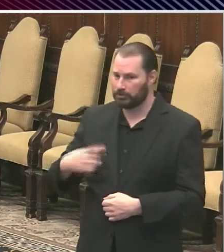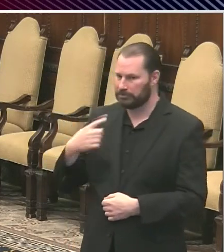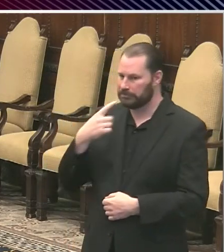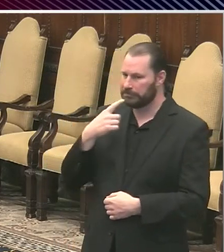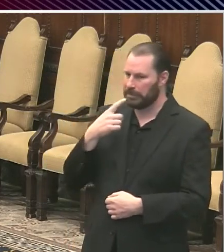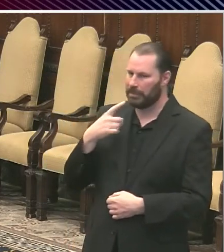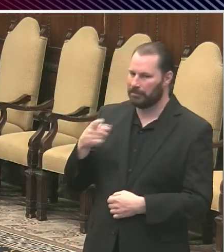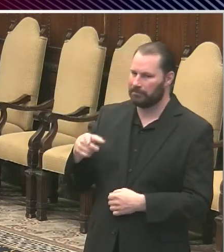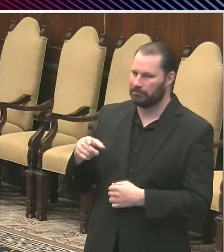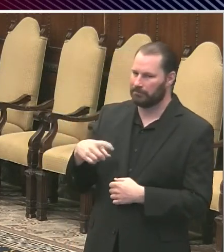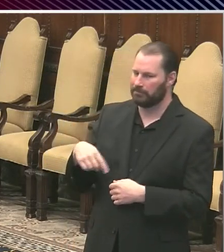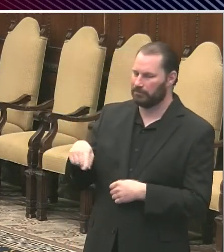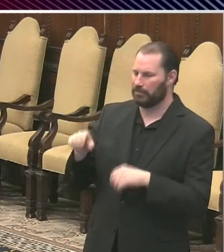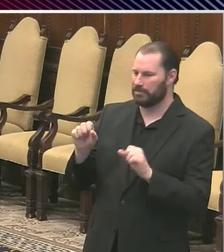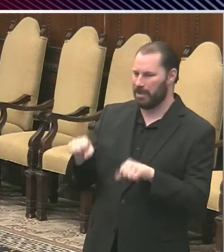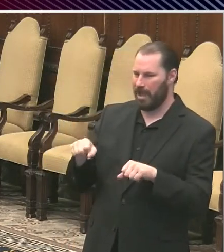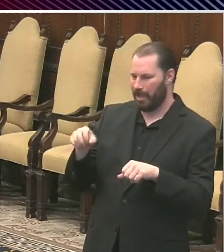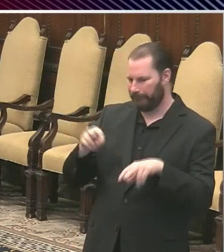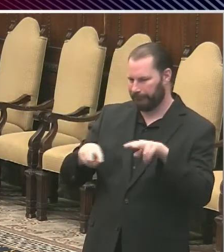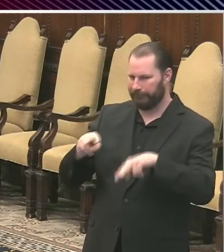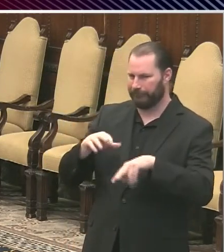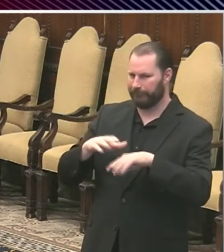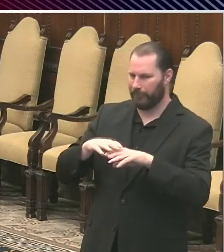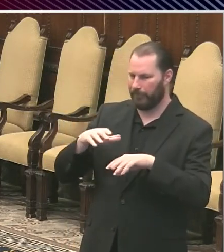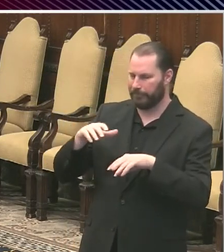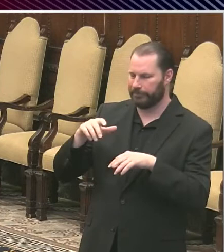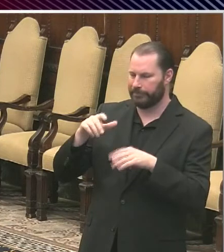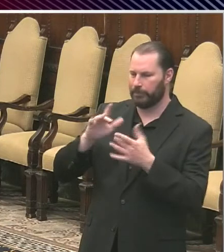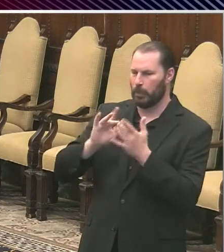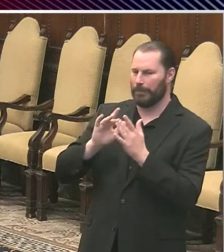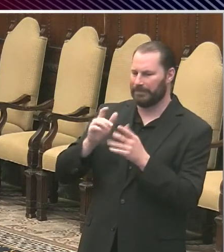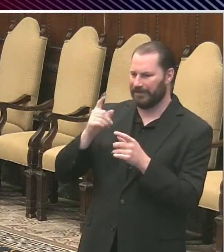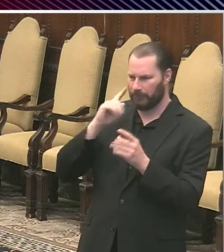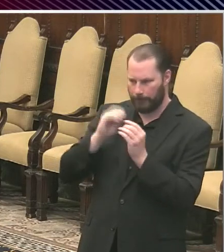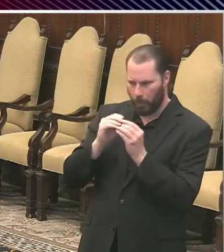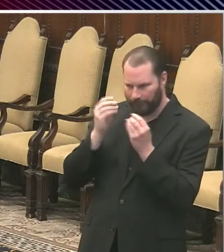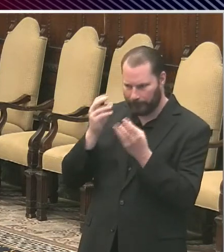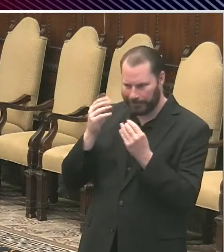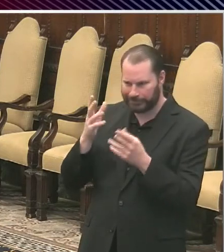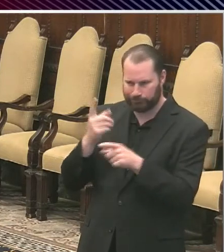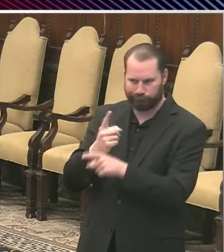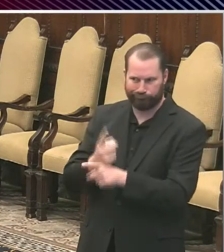Thank you, Natasha. We're going to go to Argenis Figueroa with Univision.